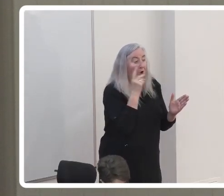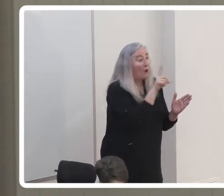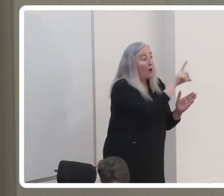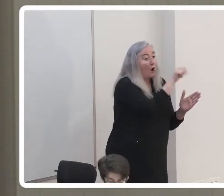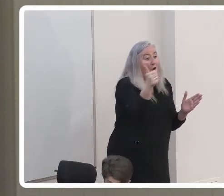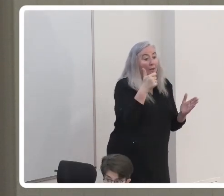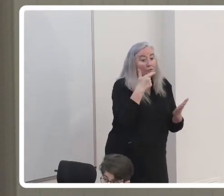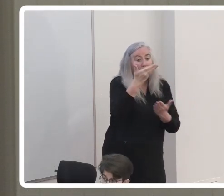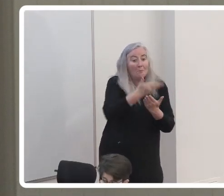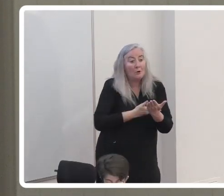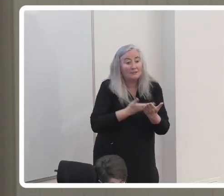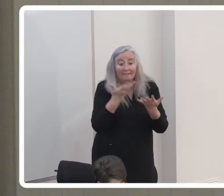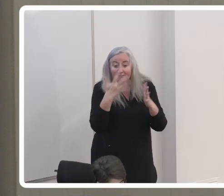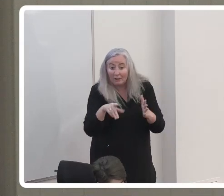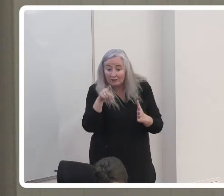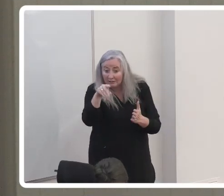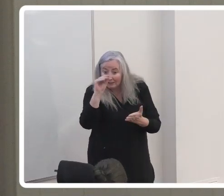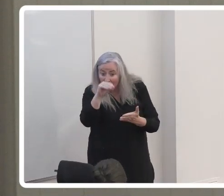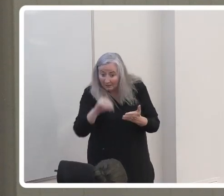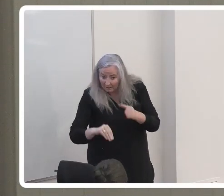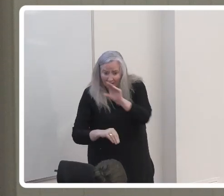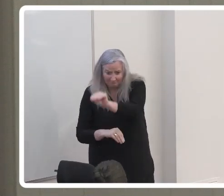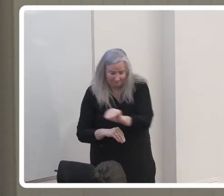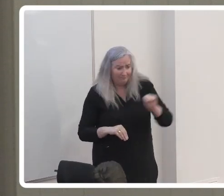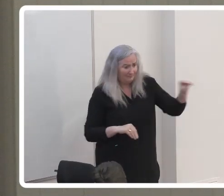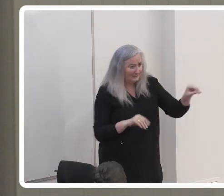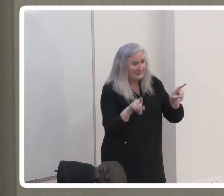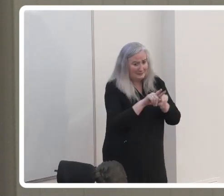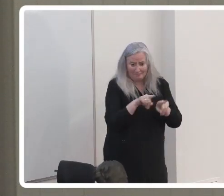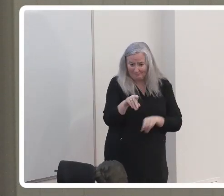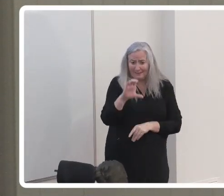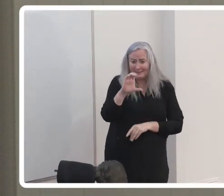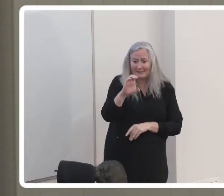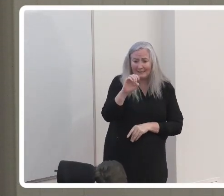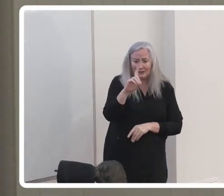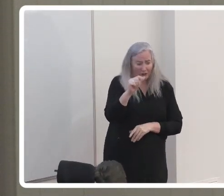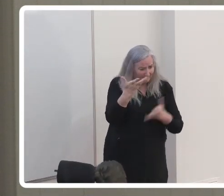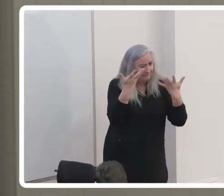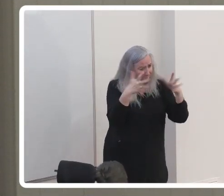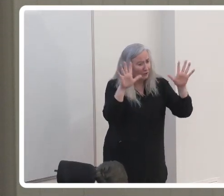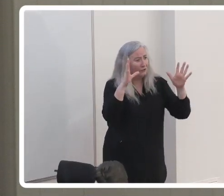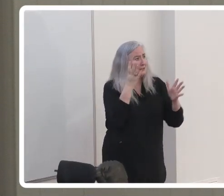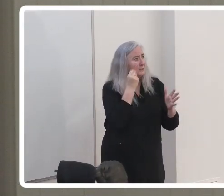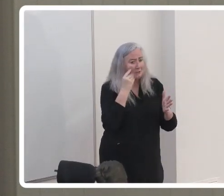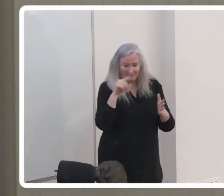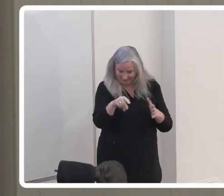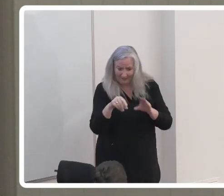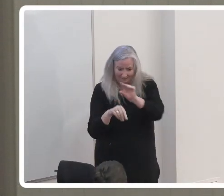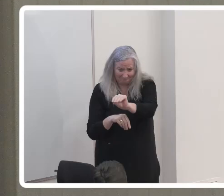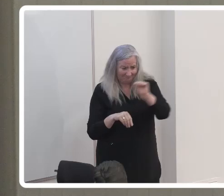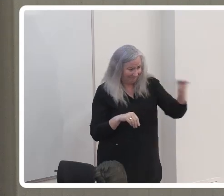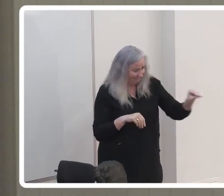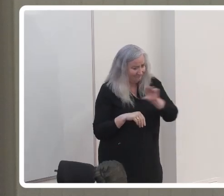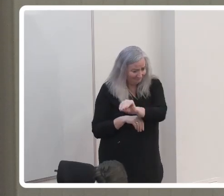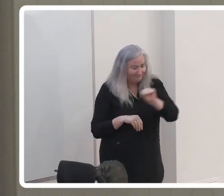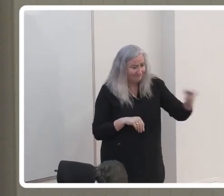reporting and advocacy around, for instance, CEDA. Using evidence intended for women's issues can bolster